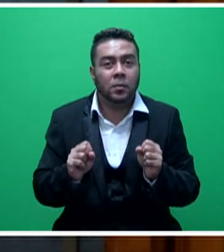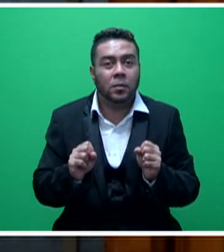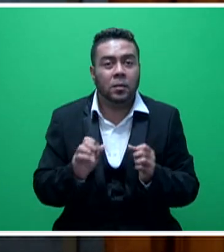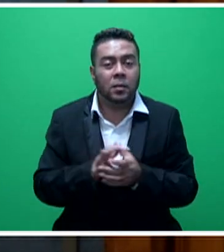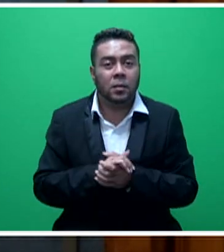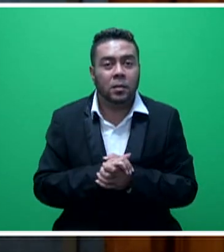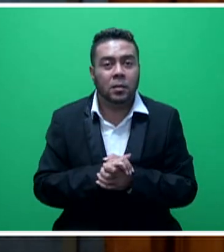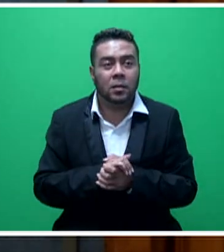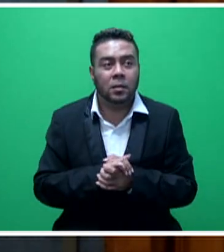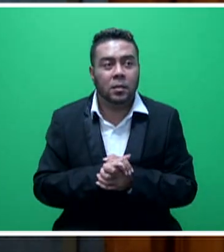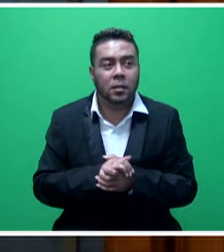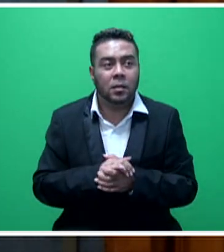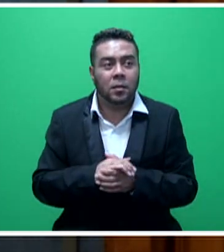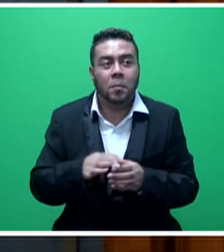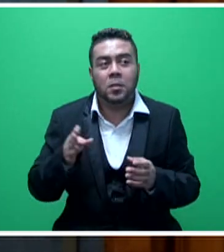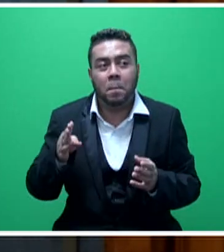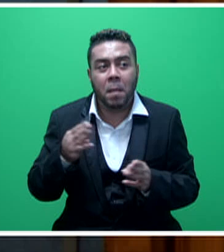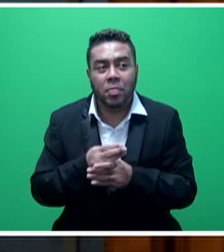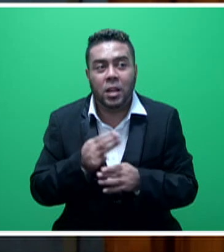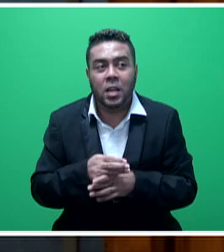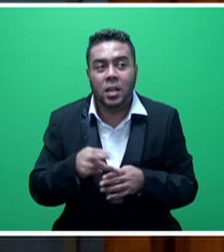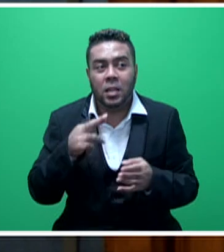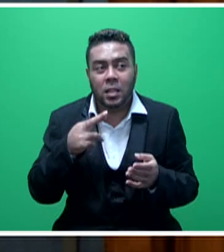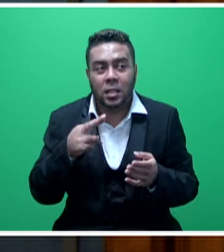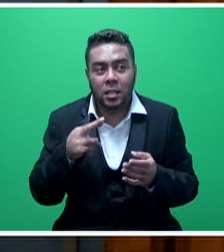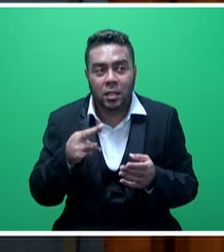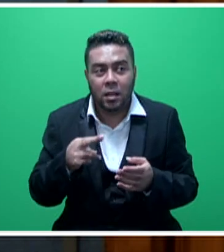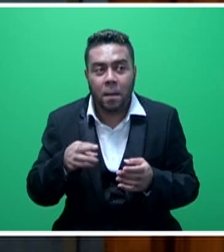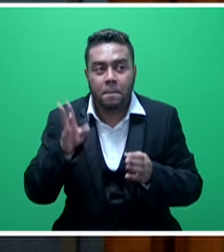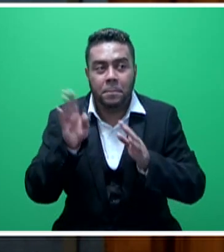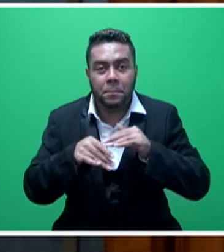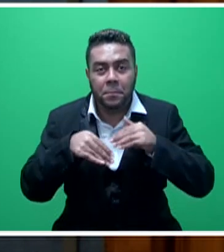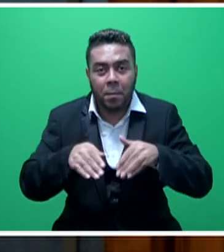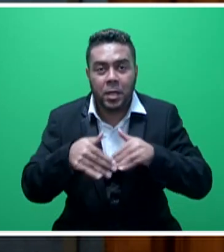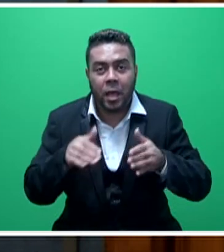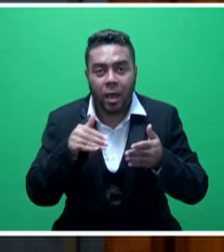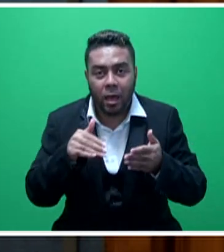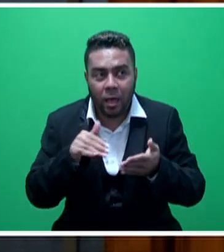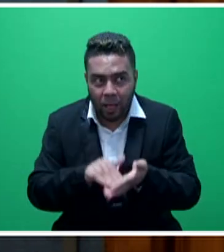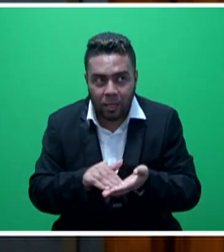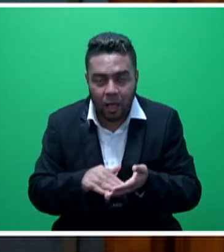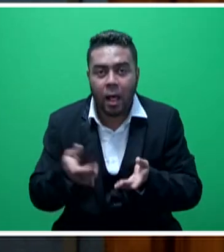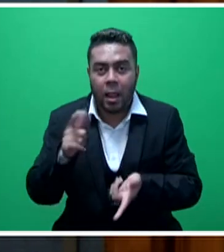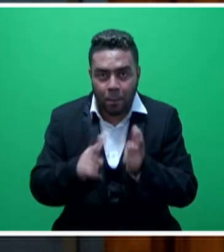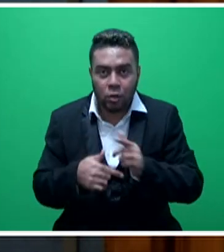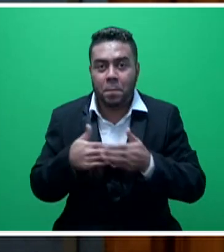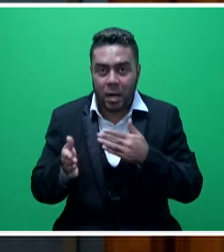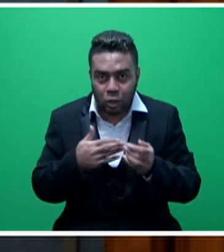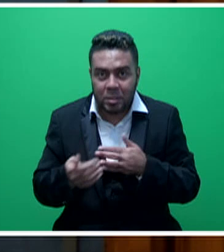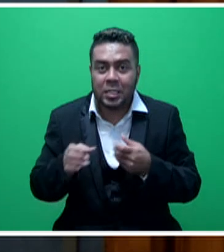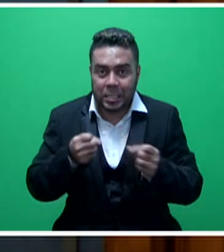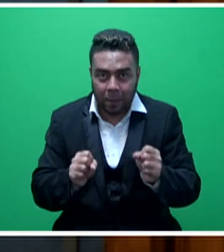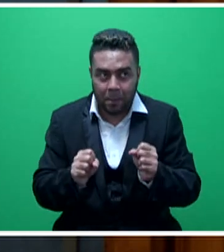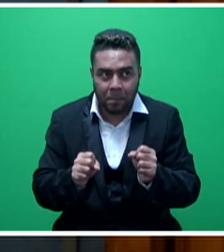as consolidated monthly return information systems, the public health information system, laboratory management information